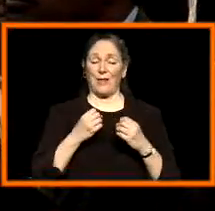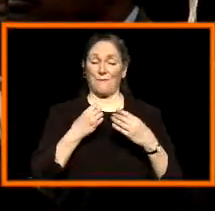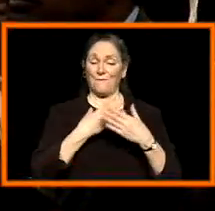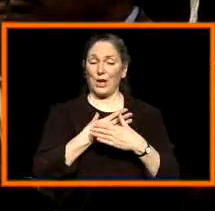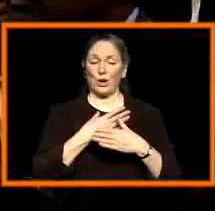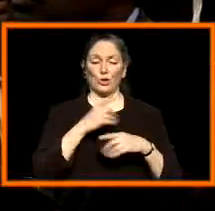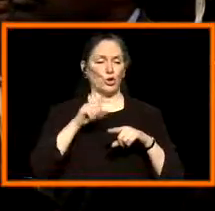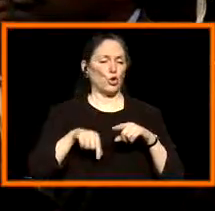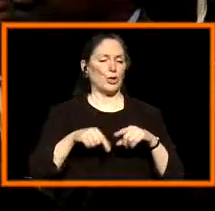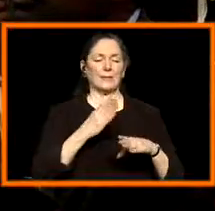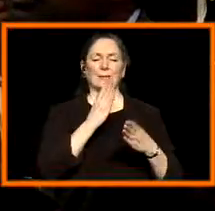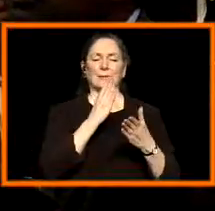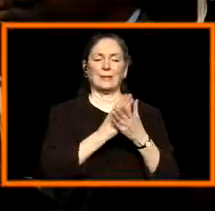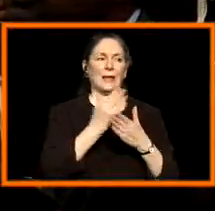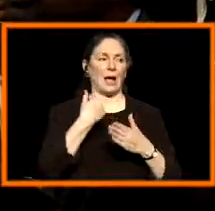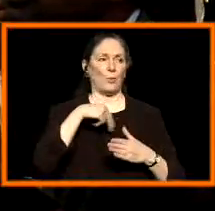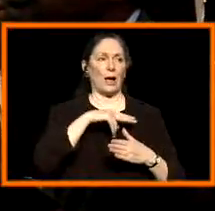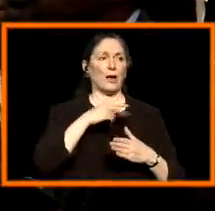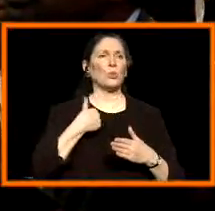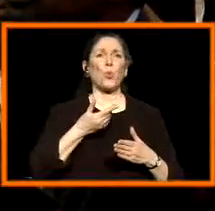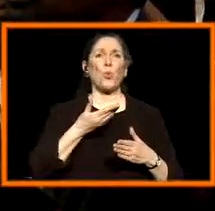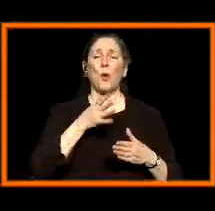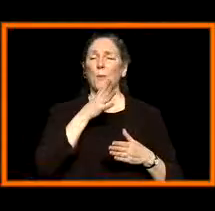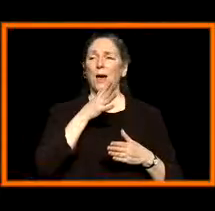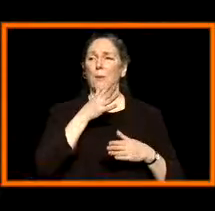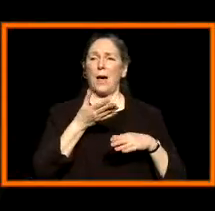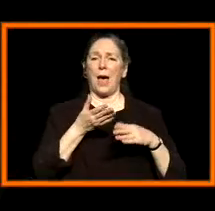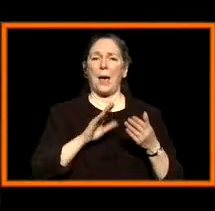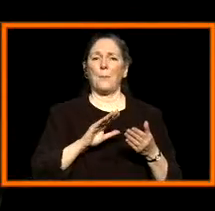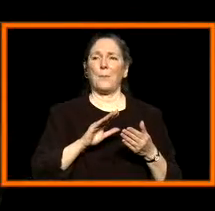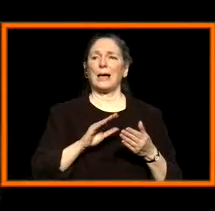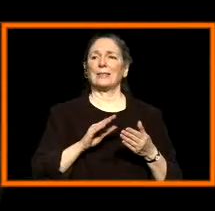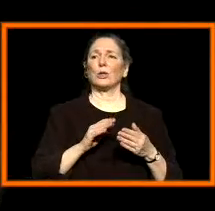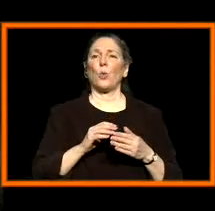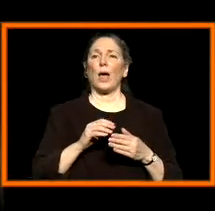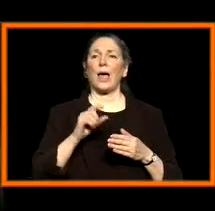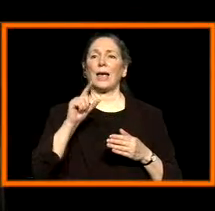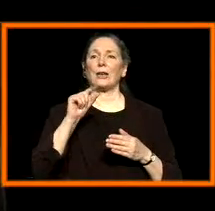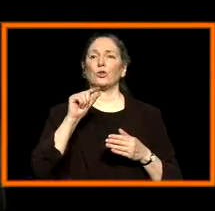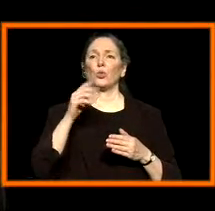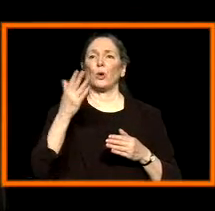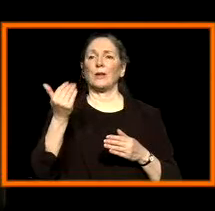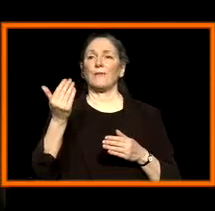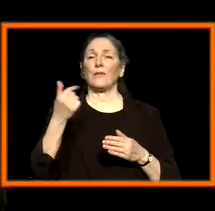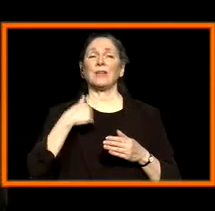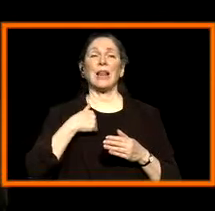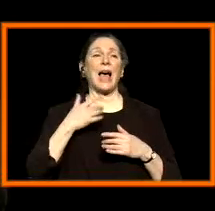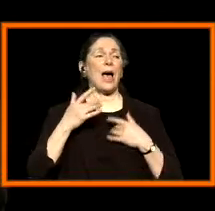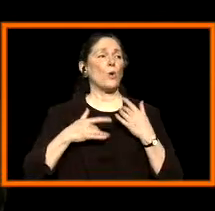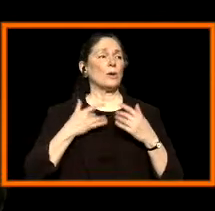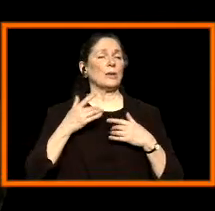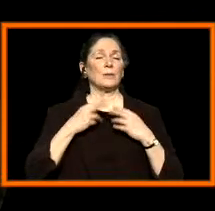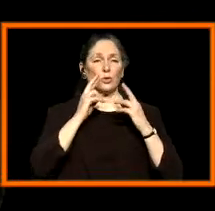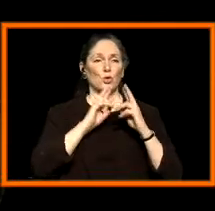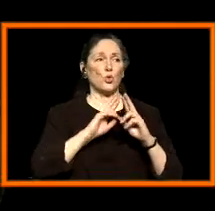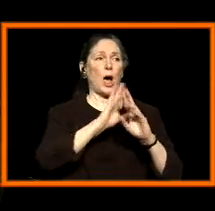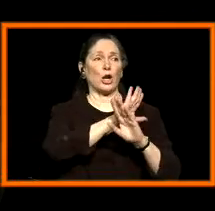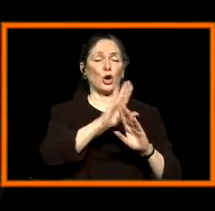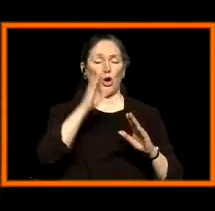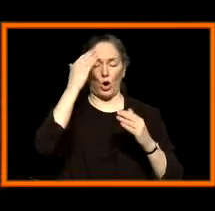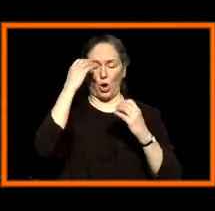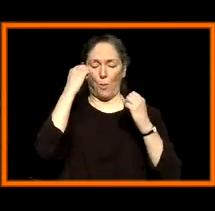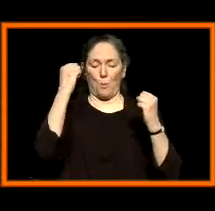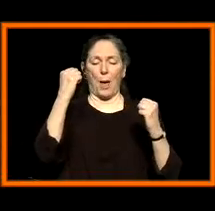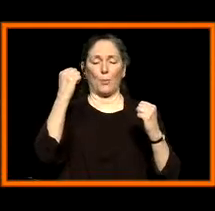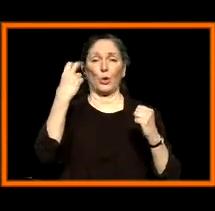not stop us. When my mom passed away in 2015, I was inspired to honor her memory